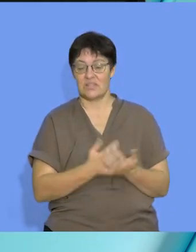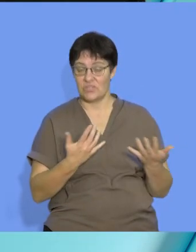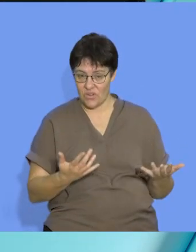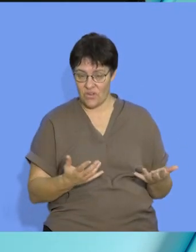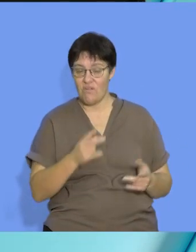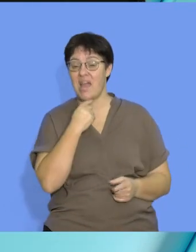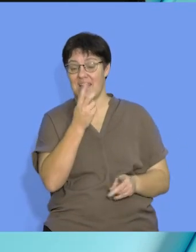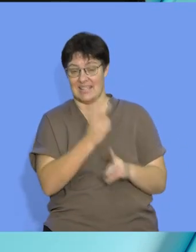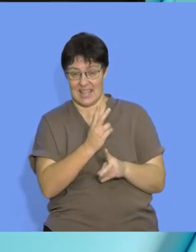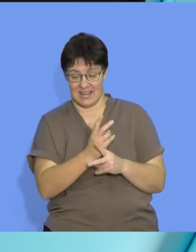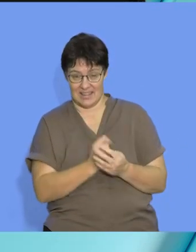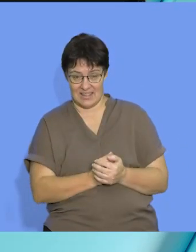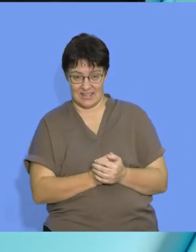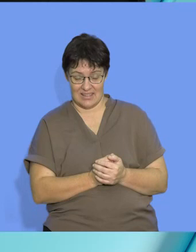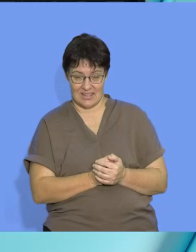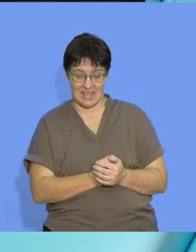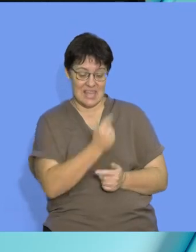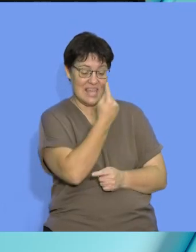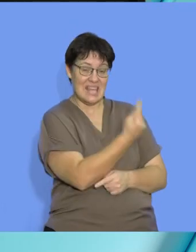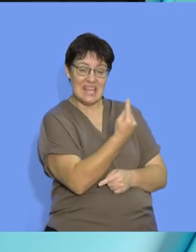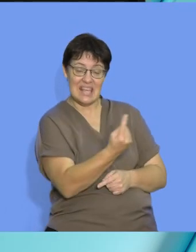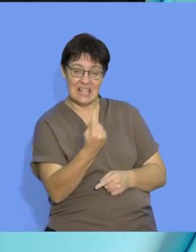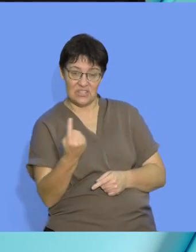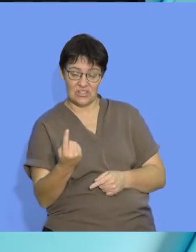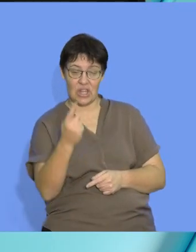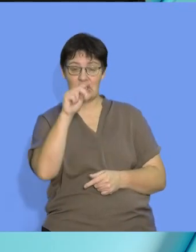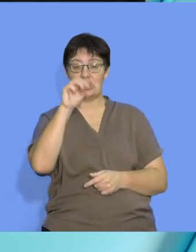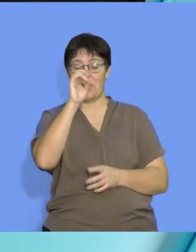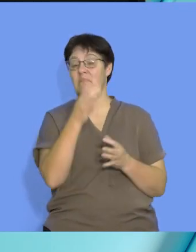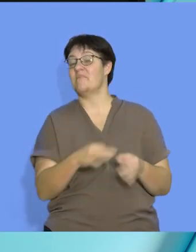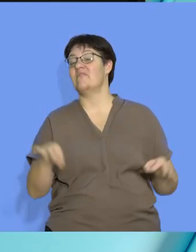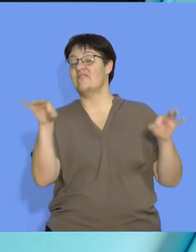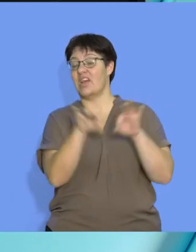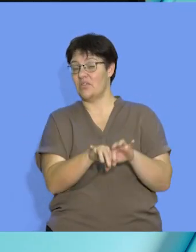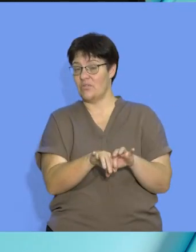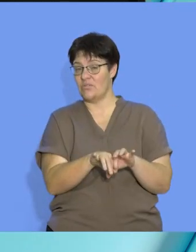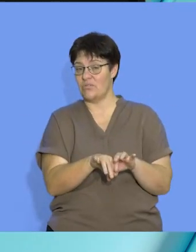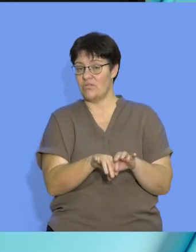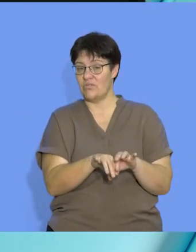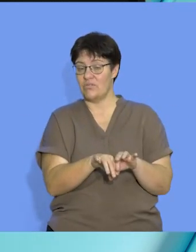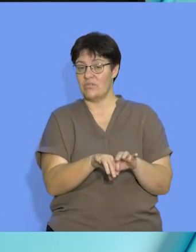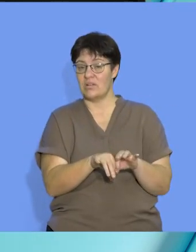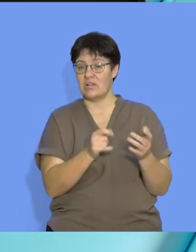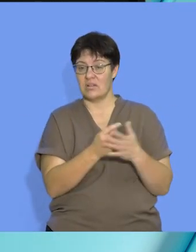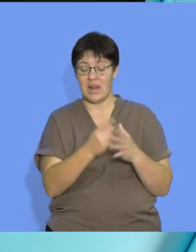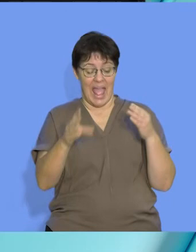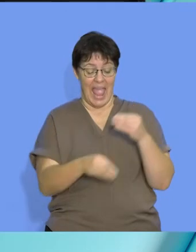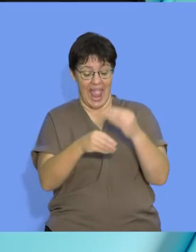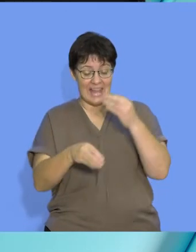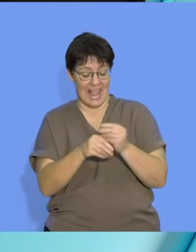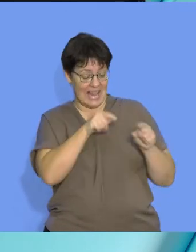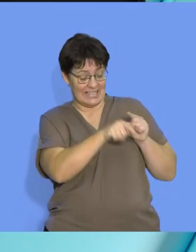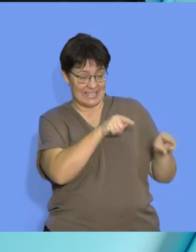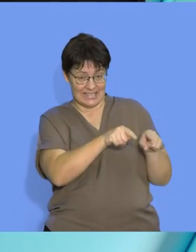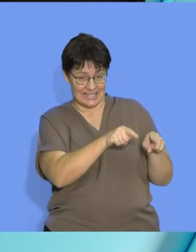that again. Each term value is equal to the sum, so I mean adding the two